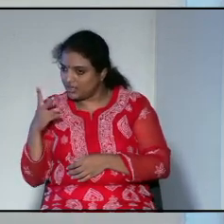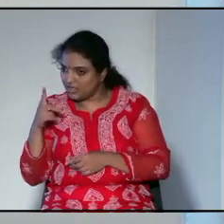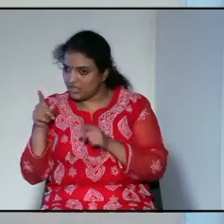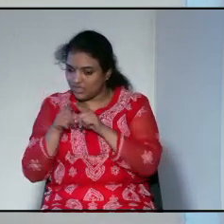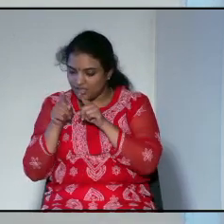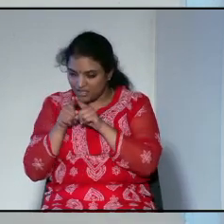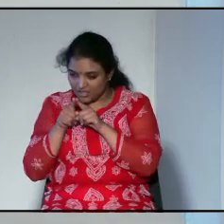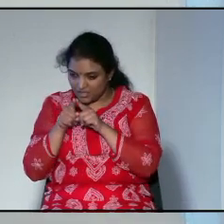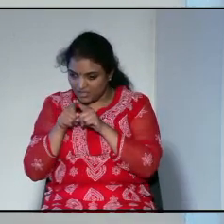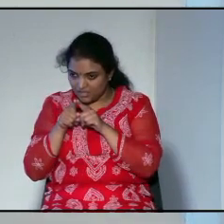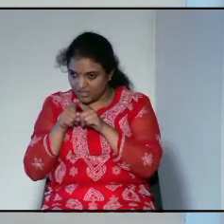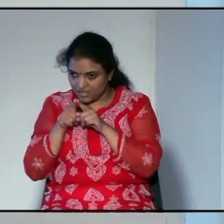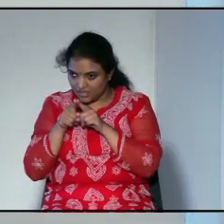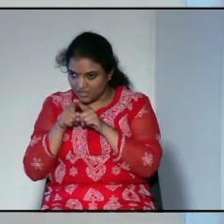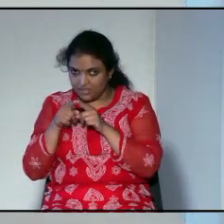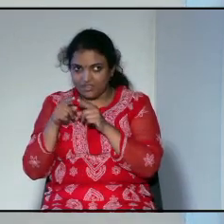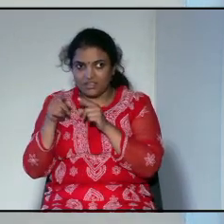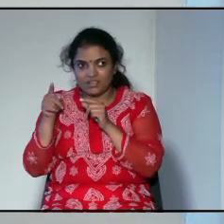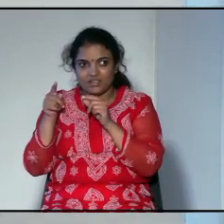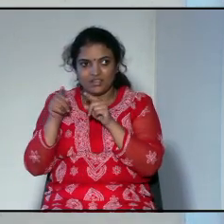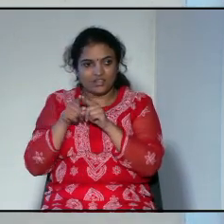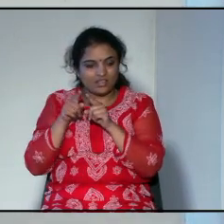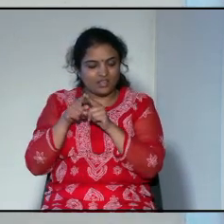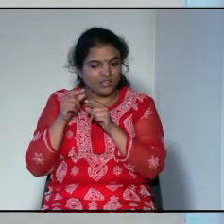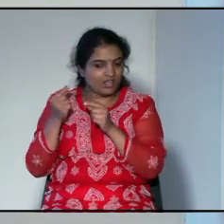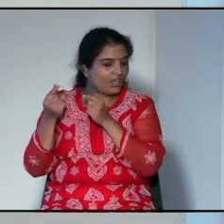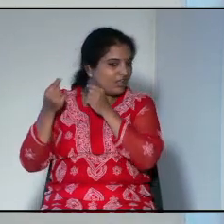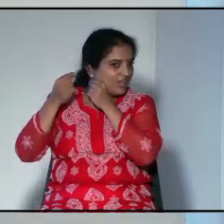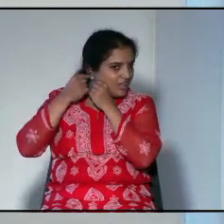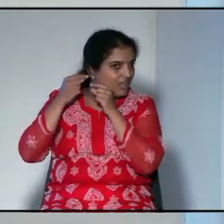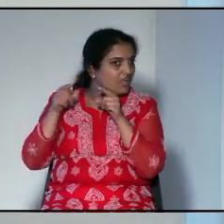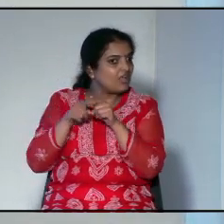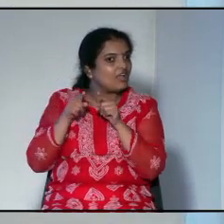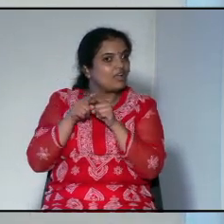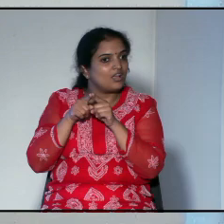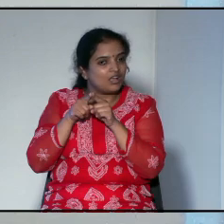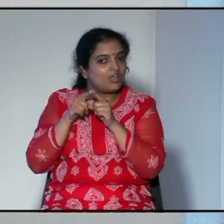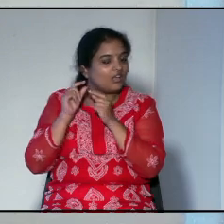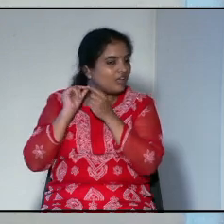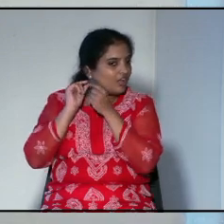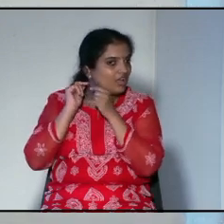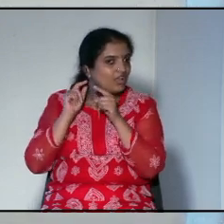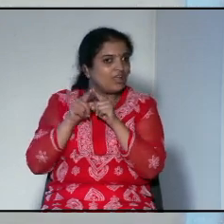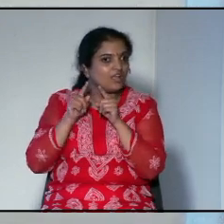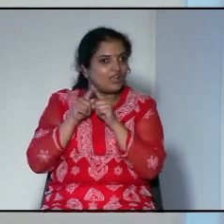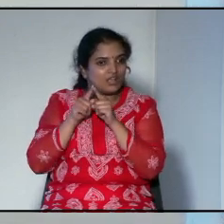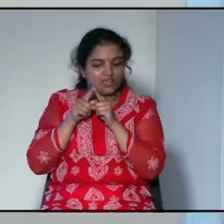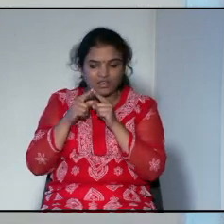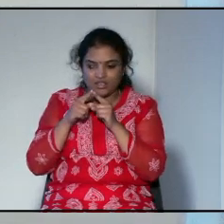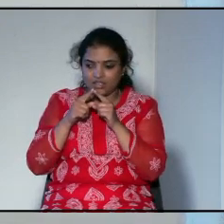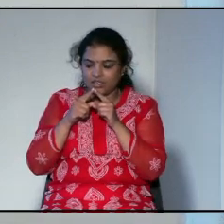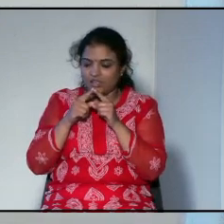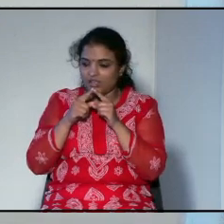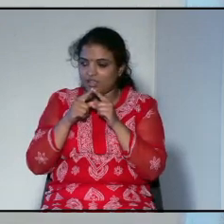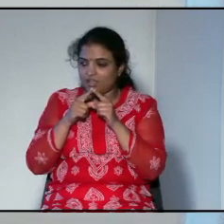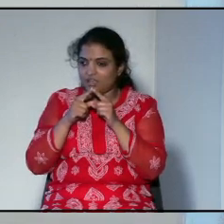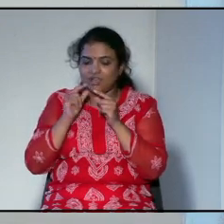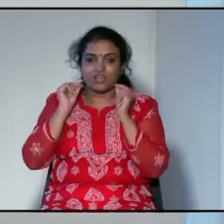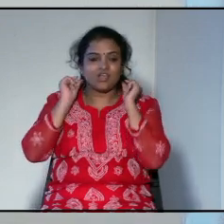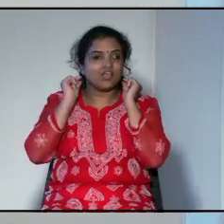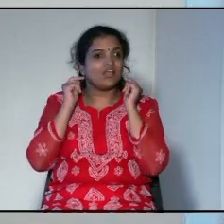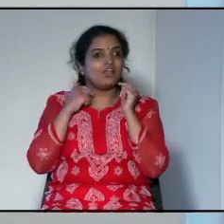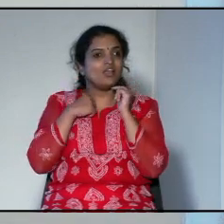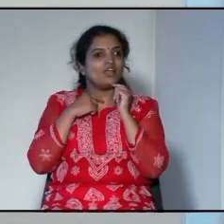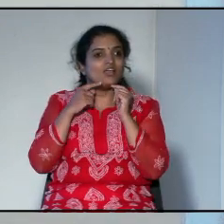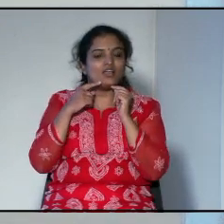maid wearing those earrings. It was possibly the most valuable thing that she owned. And she saw me